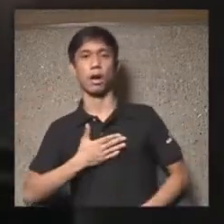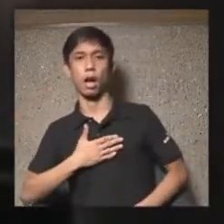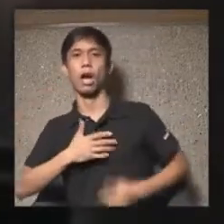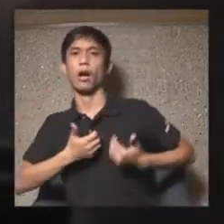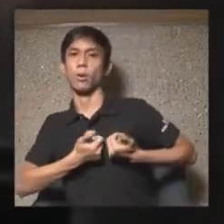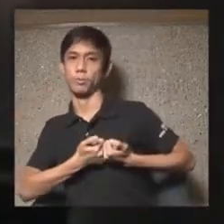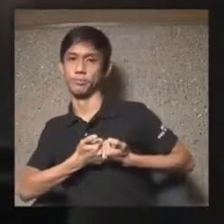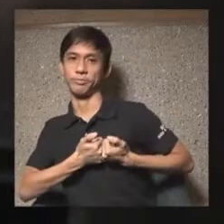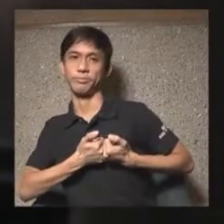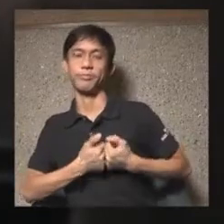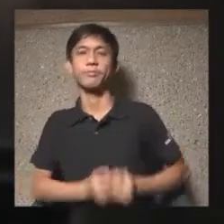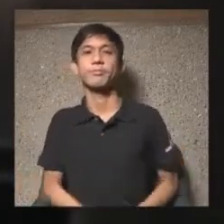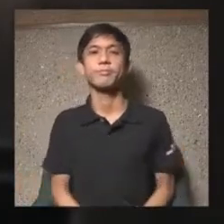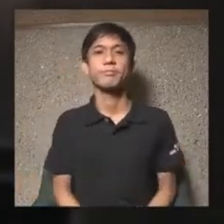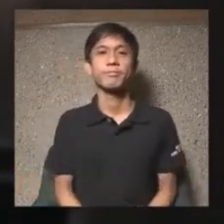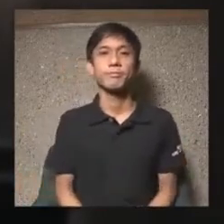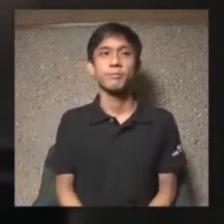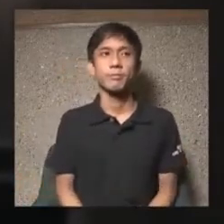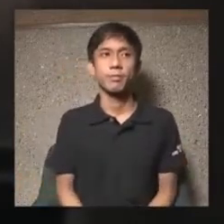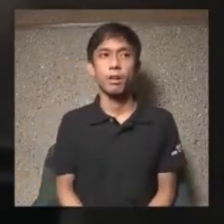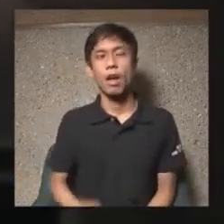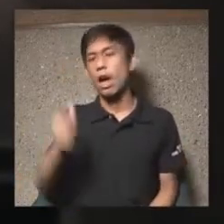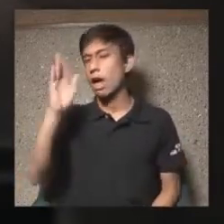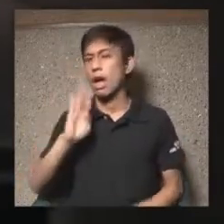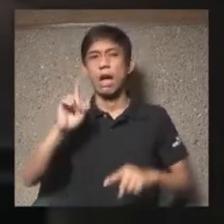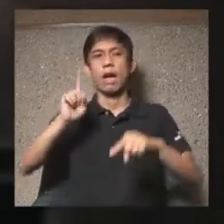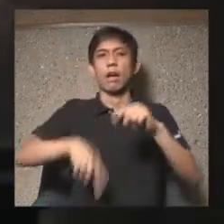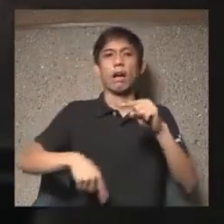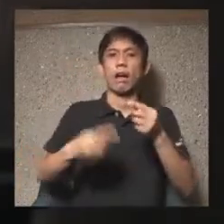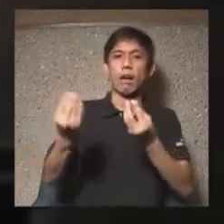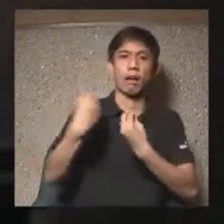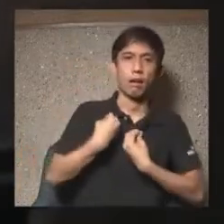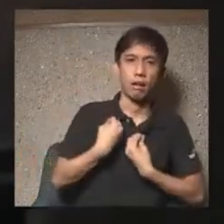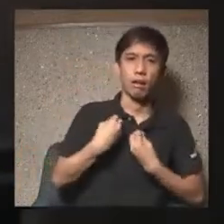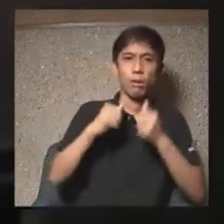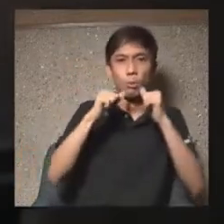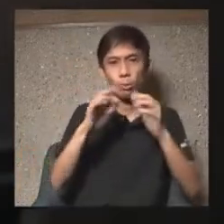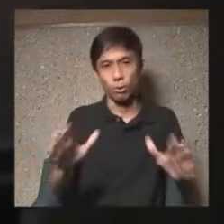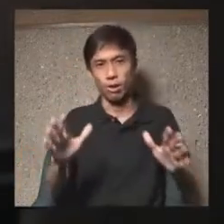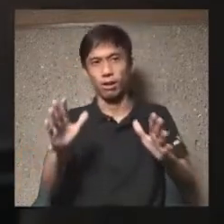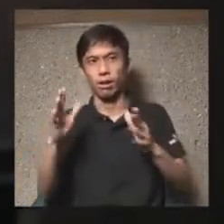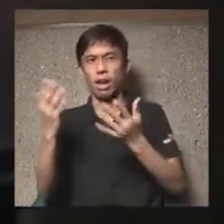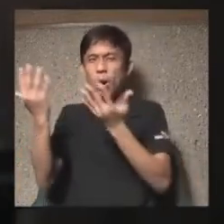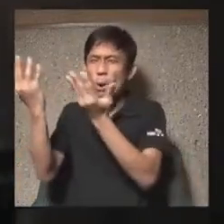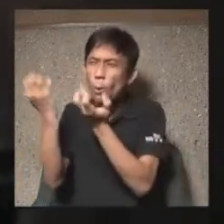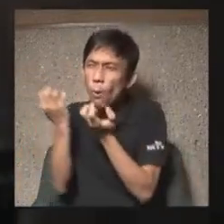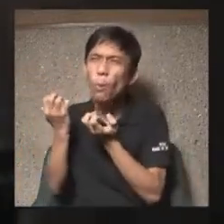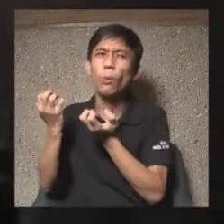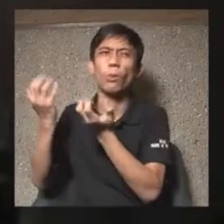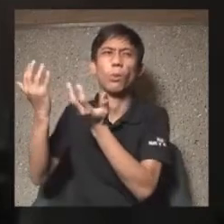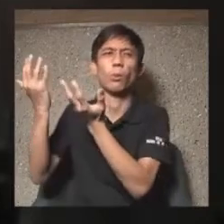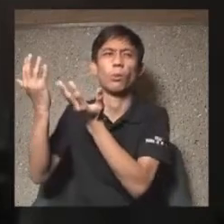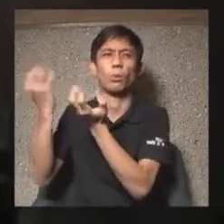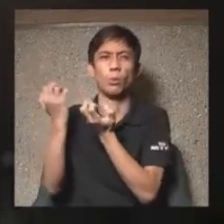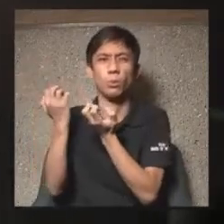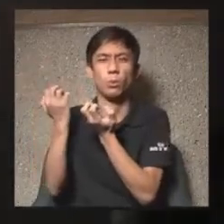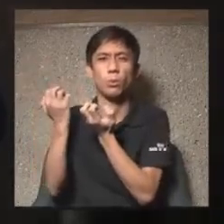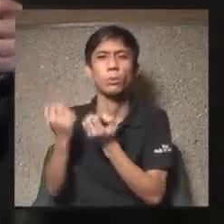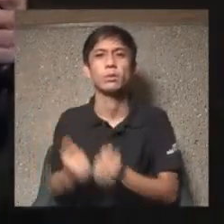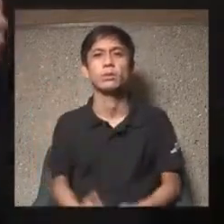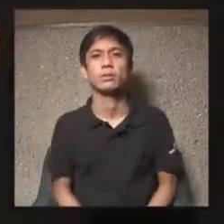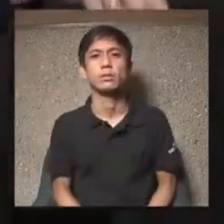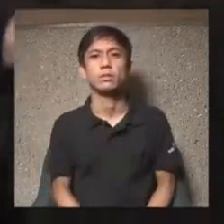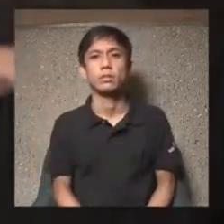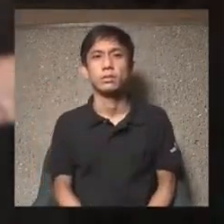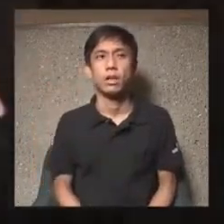God could not give me the blessing he wanted to give me, my maturity. You see, when God